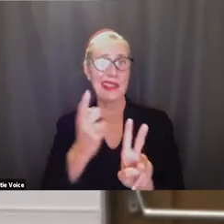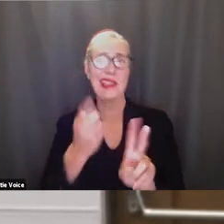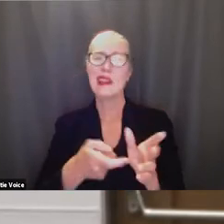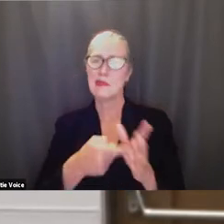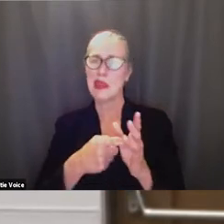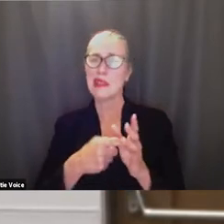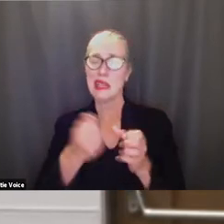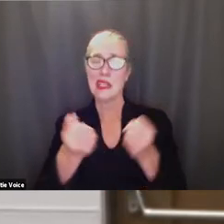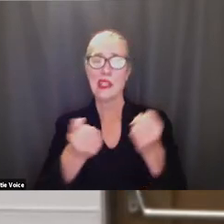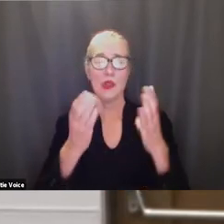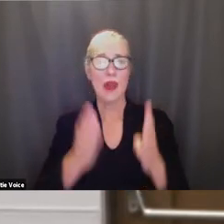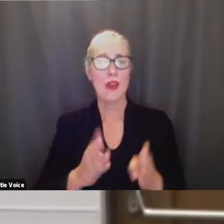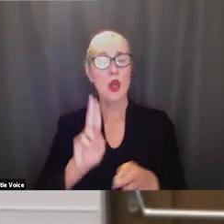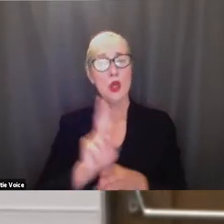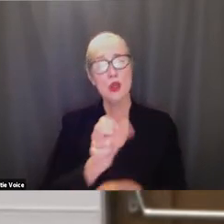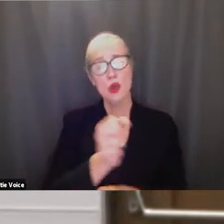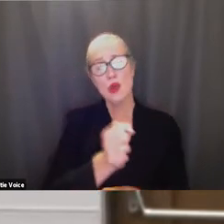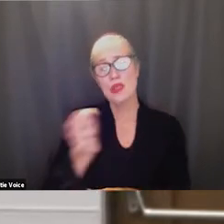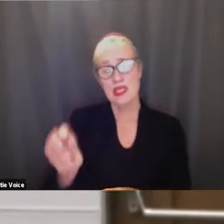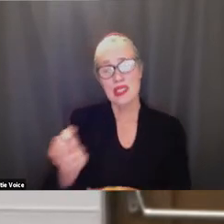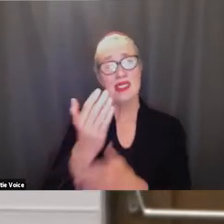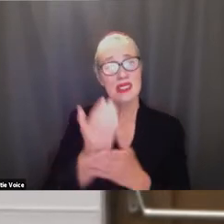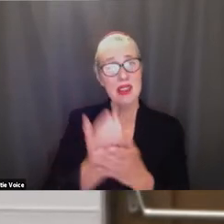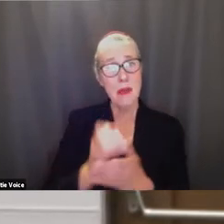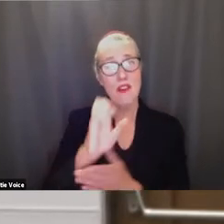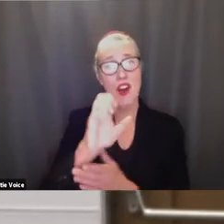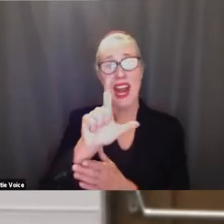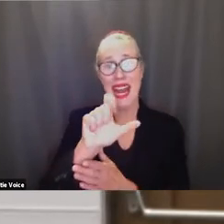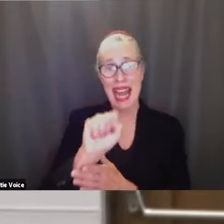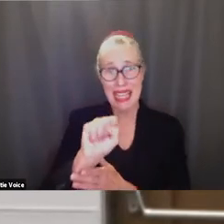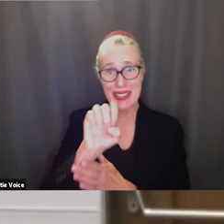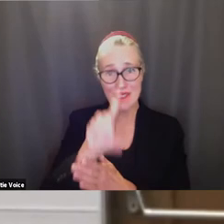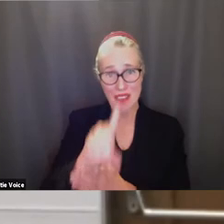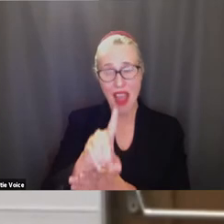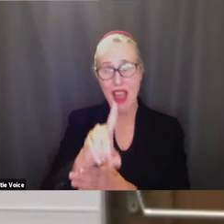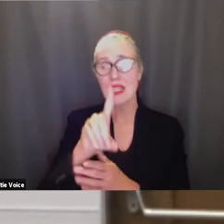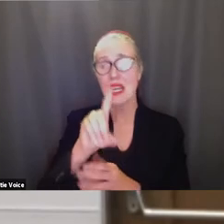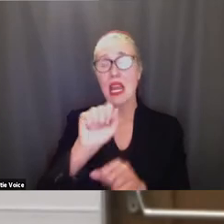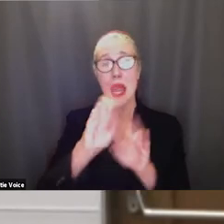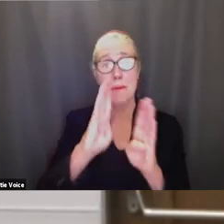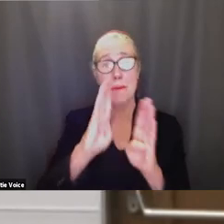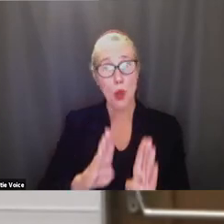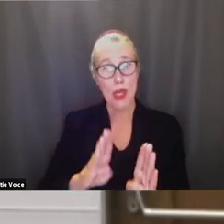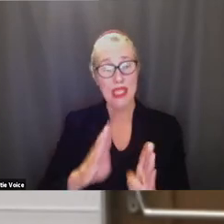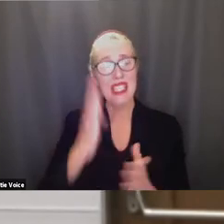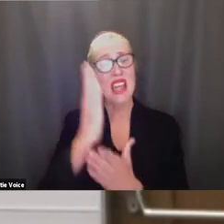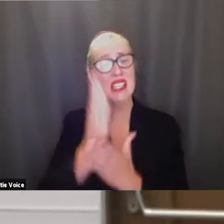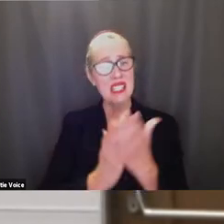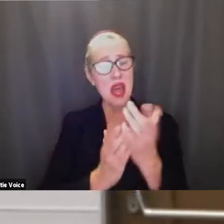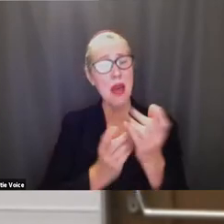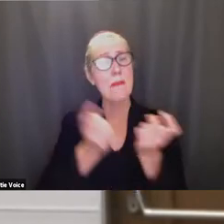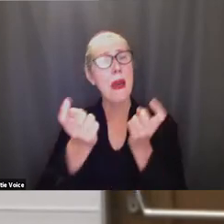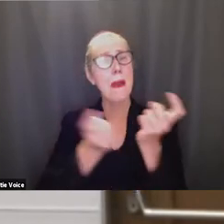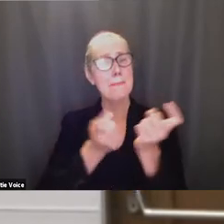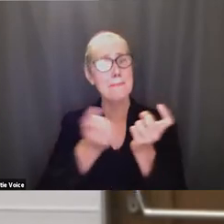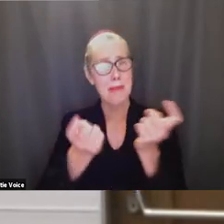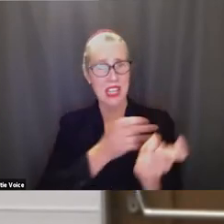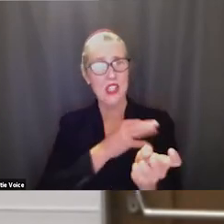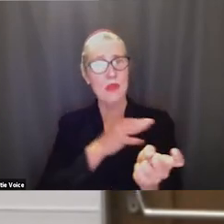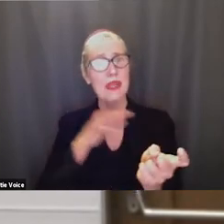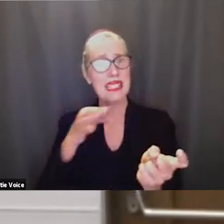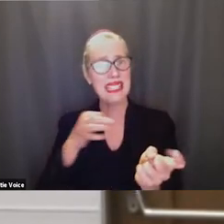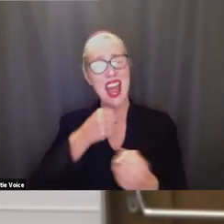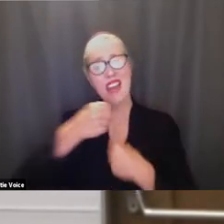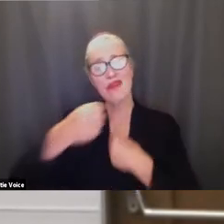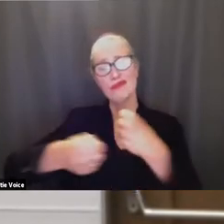we used some of our current employees both classified certificated and also some management staff and so